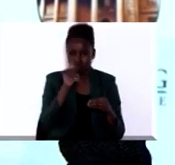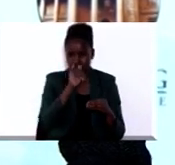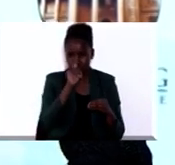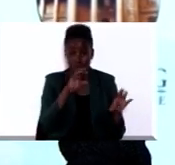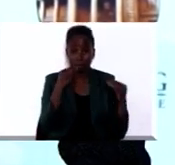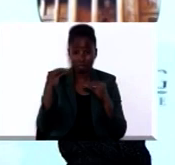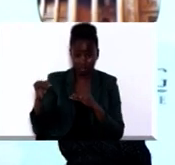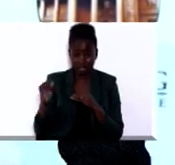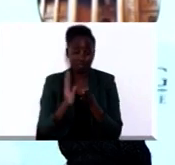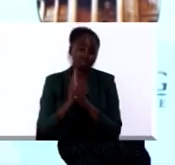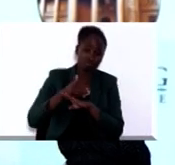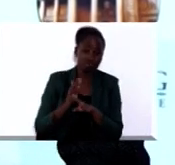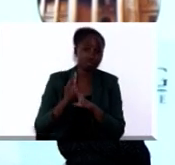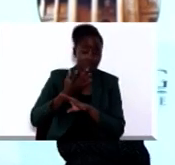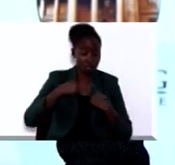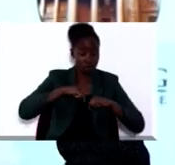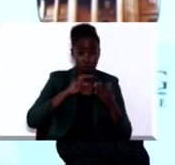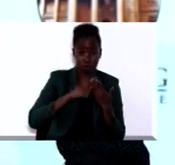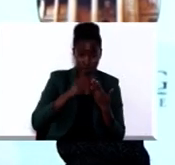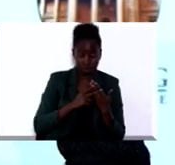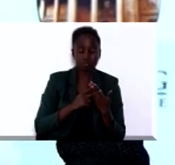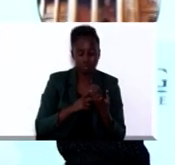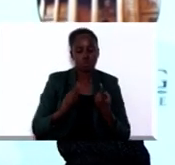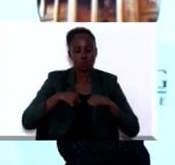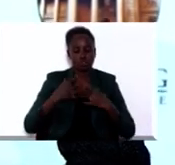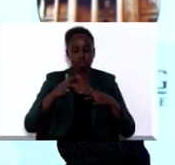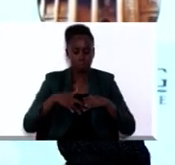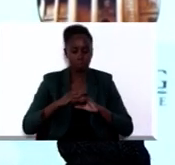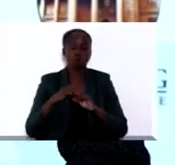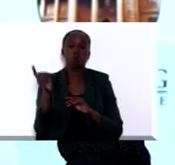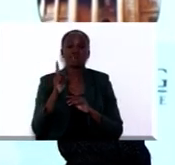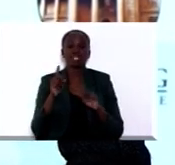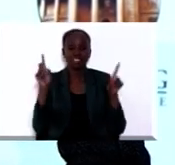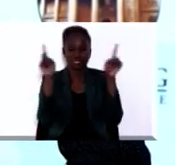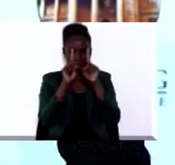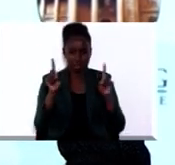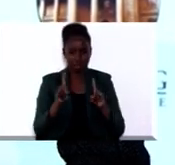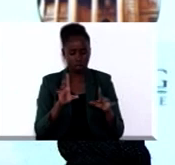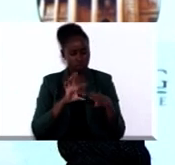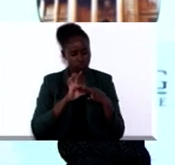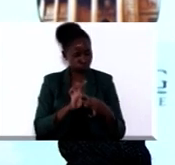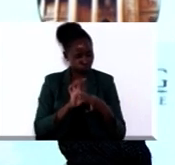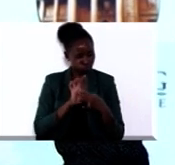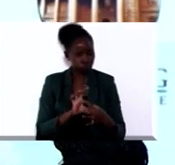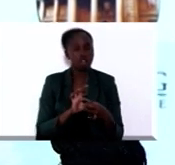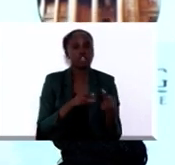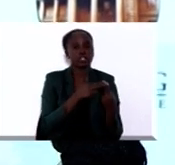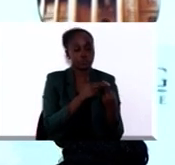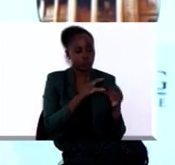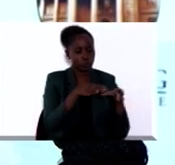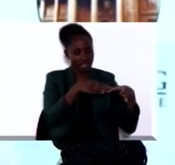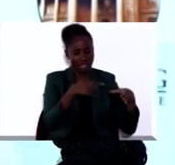disrupting projects, we have established a special dedicated unit led by